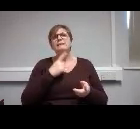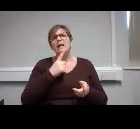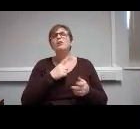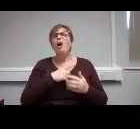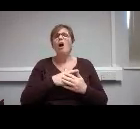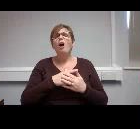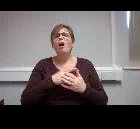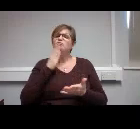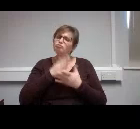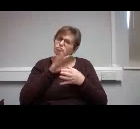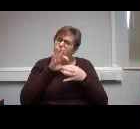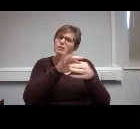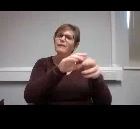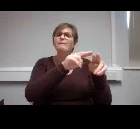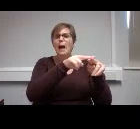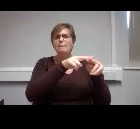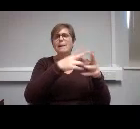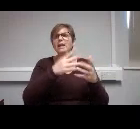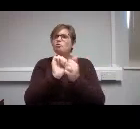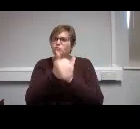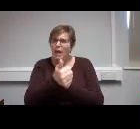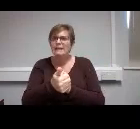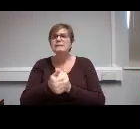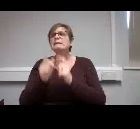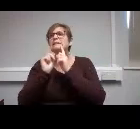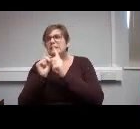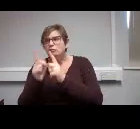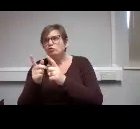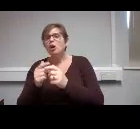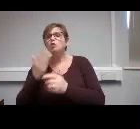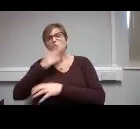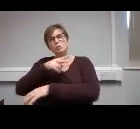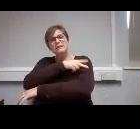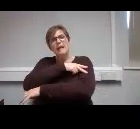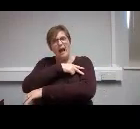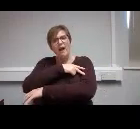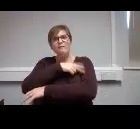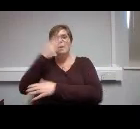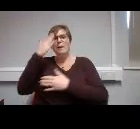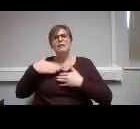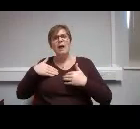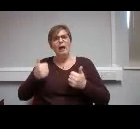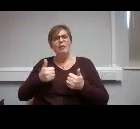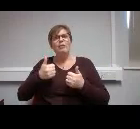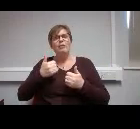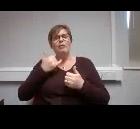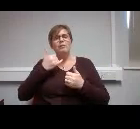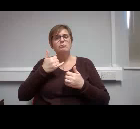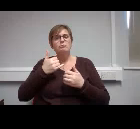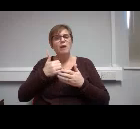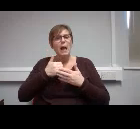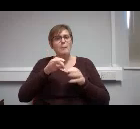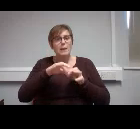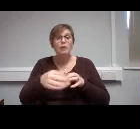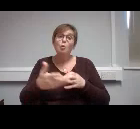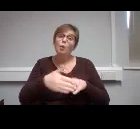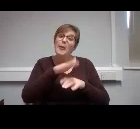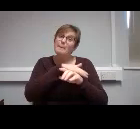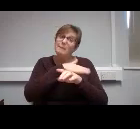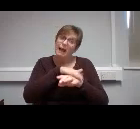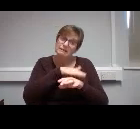trusted family, friends, a teacher, school staff, the mental health helpline, or even their pets.